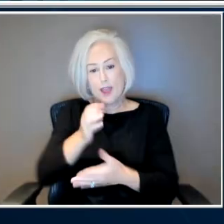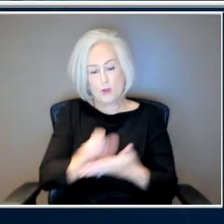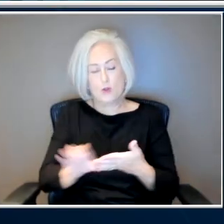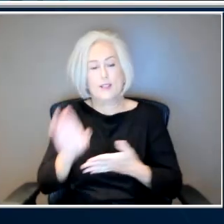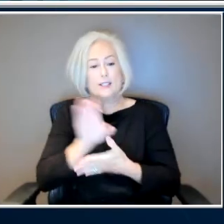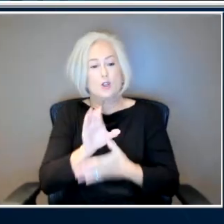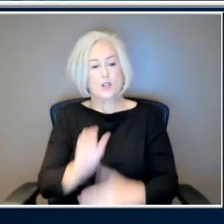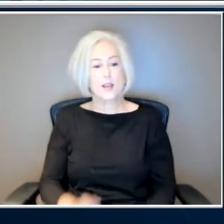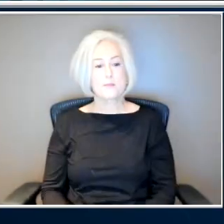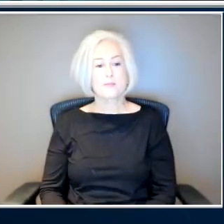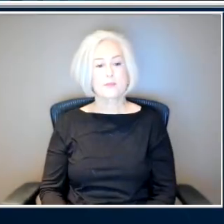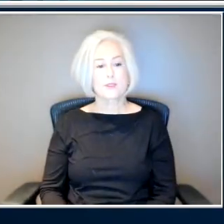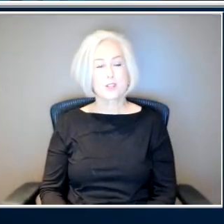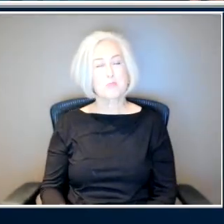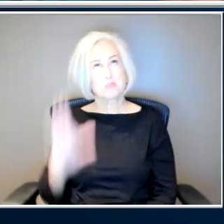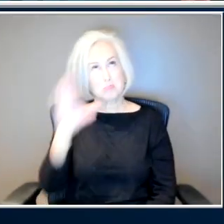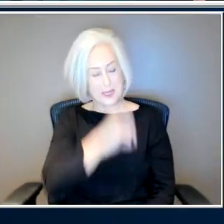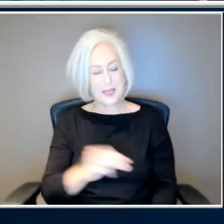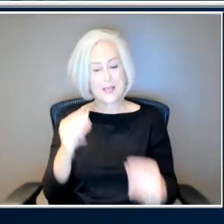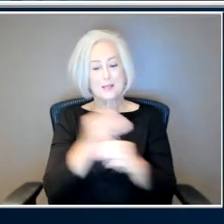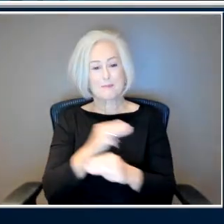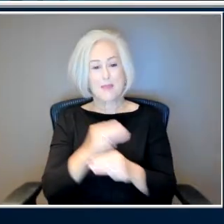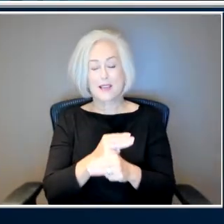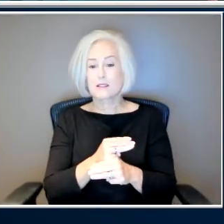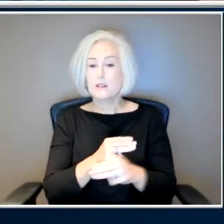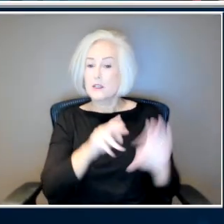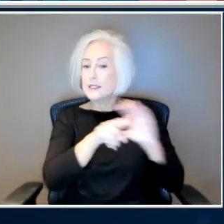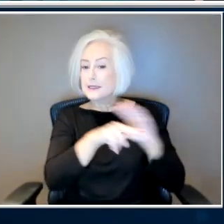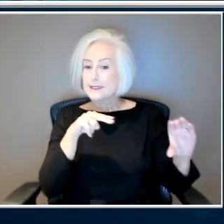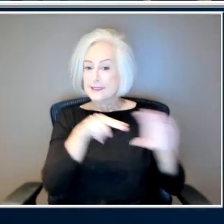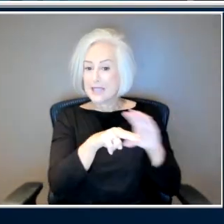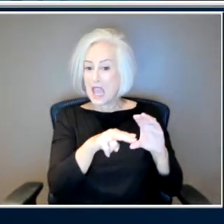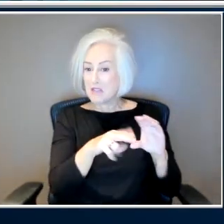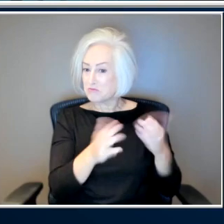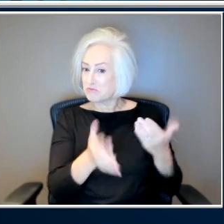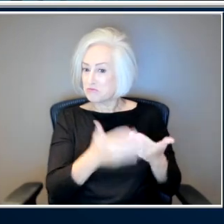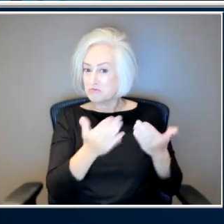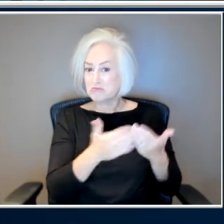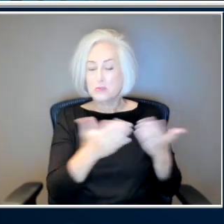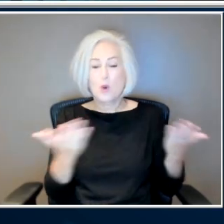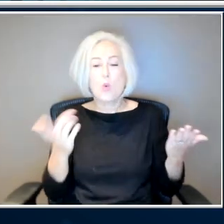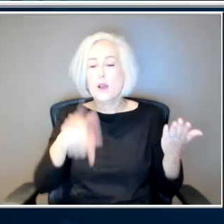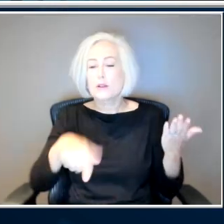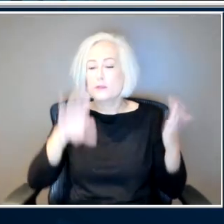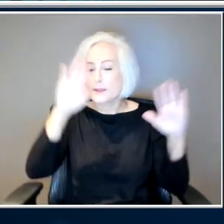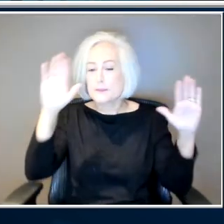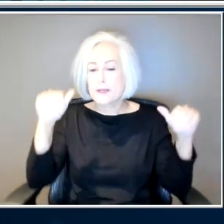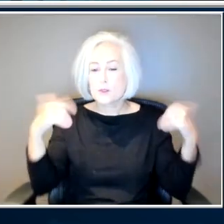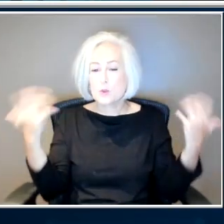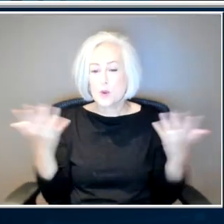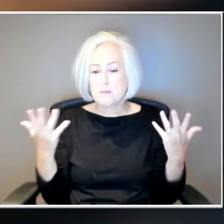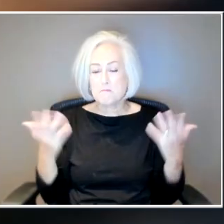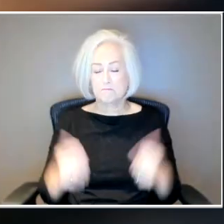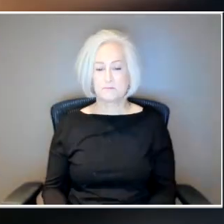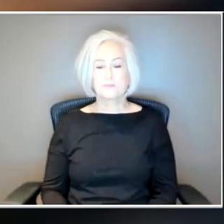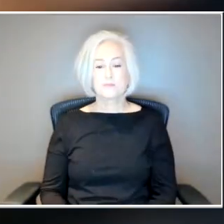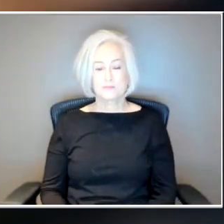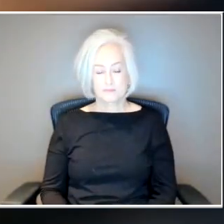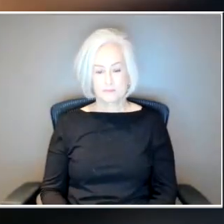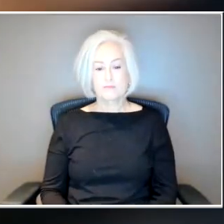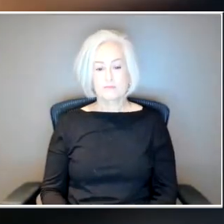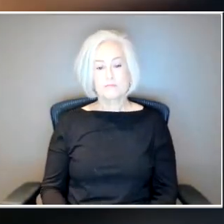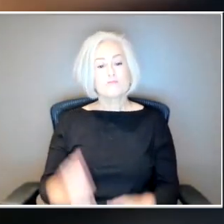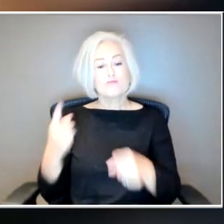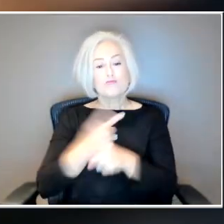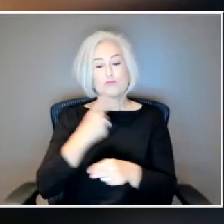do the math. The CT scan itself, though, pretty straightforward, Dr. Reddy. What should someone expect? Yeah, so it's just a